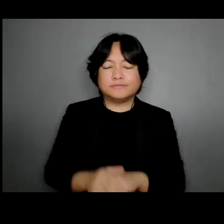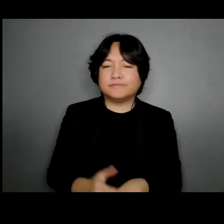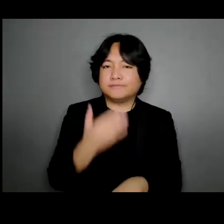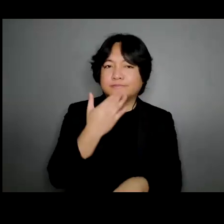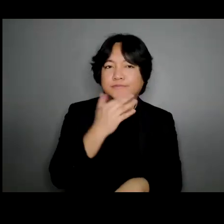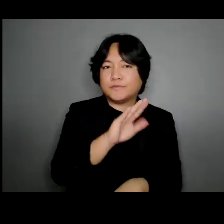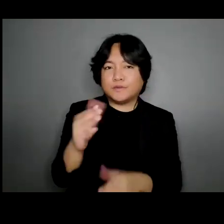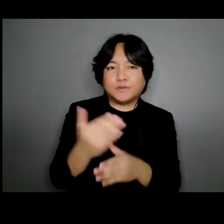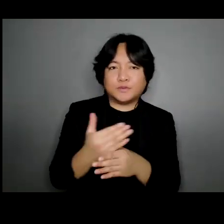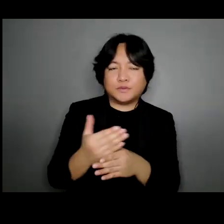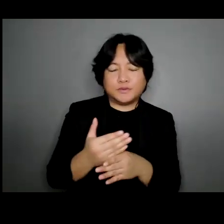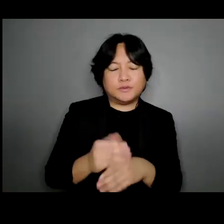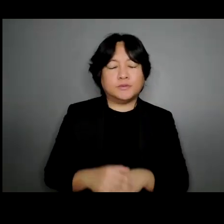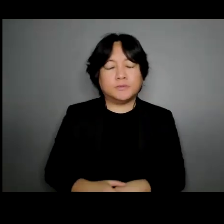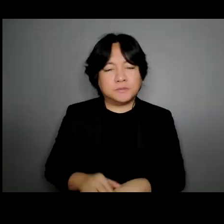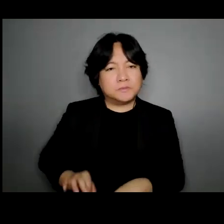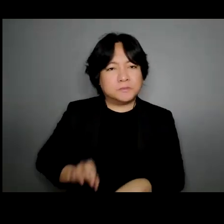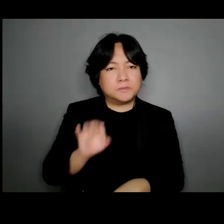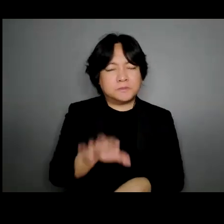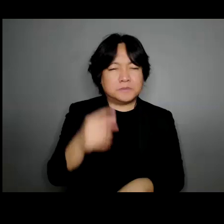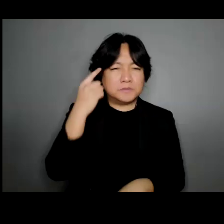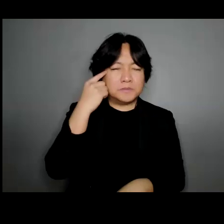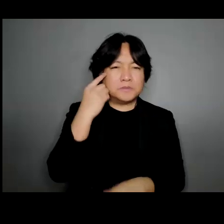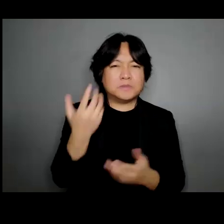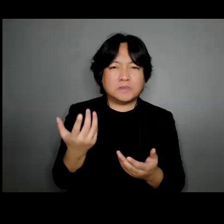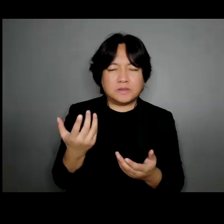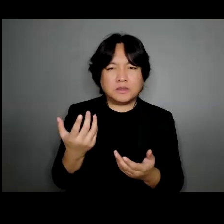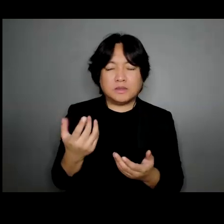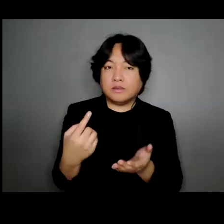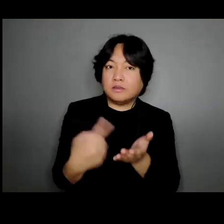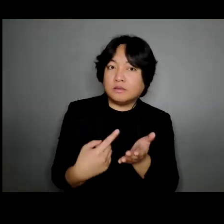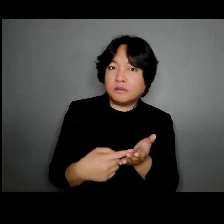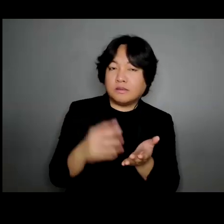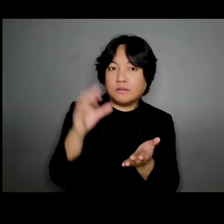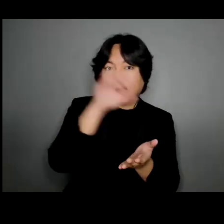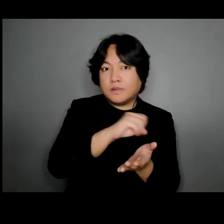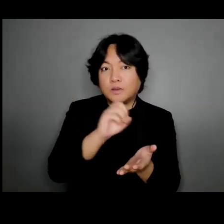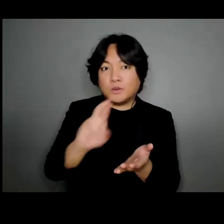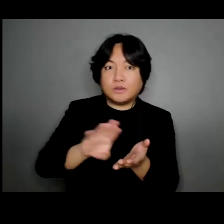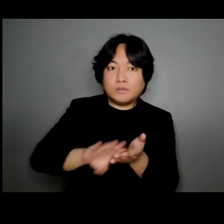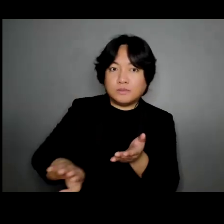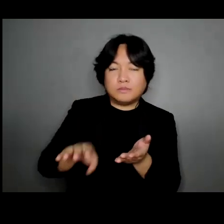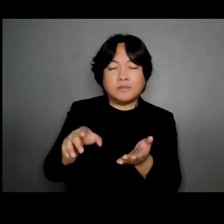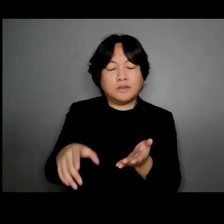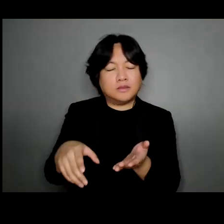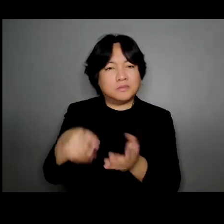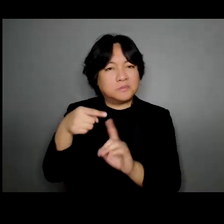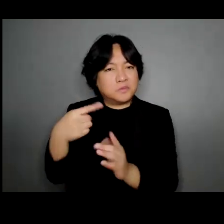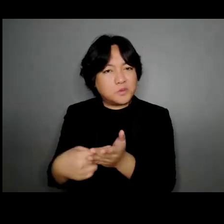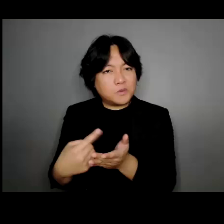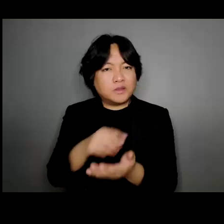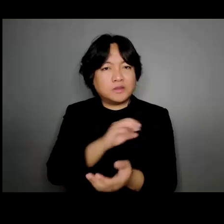those points that I think are really left out of discussions, even when they talk about research ethics and whatnot.